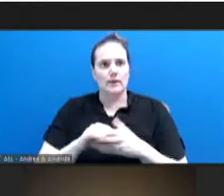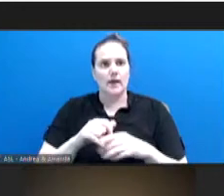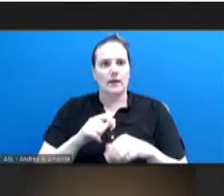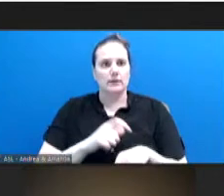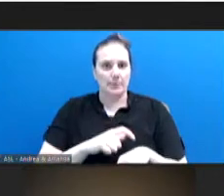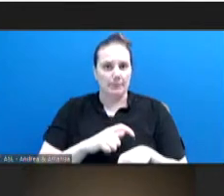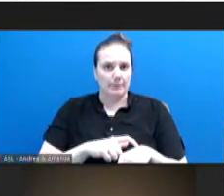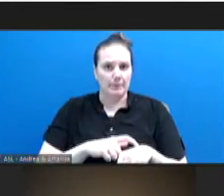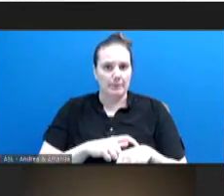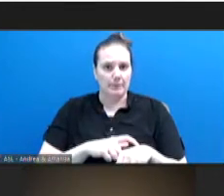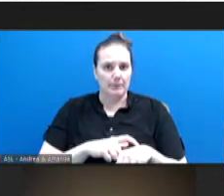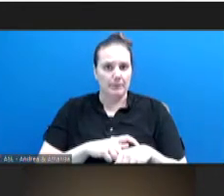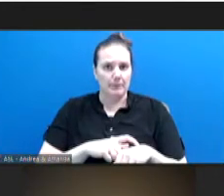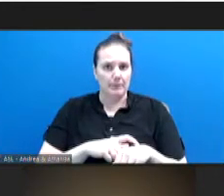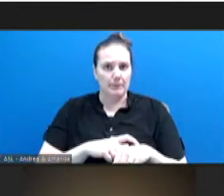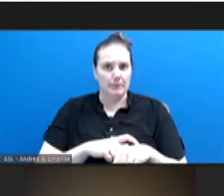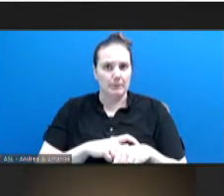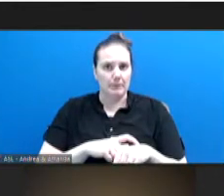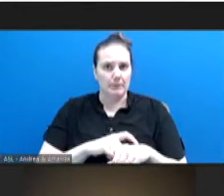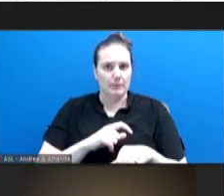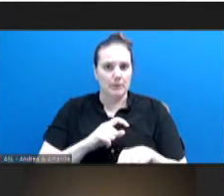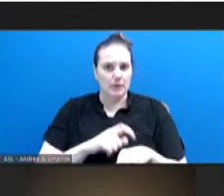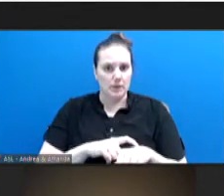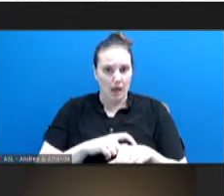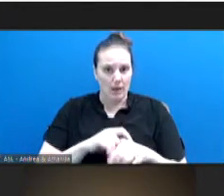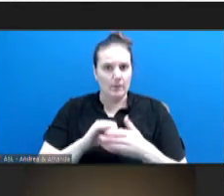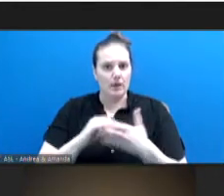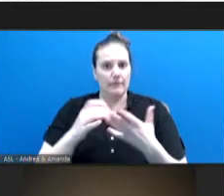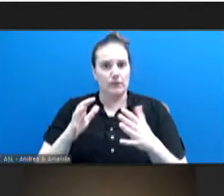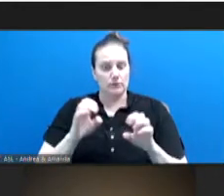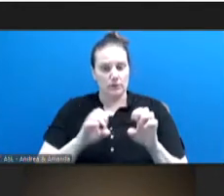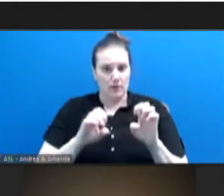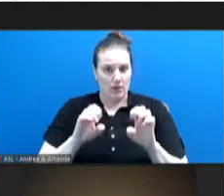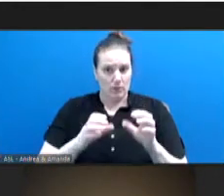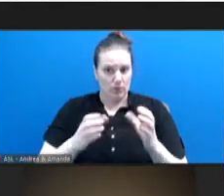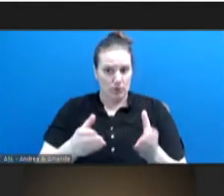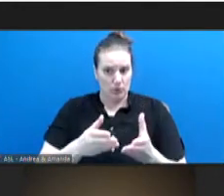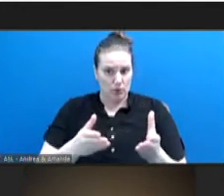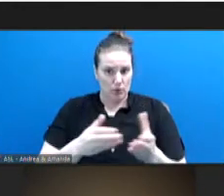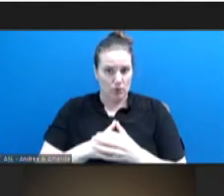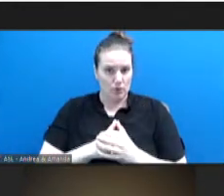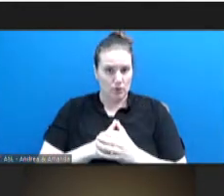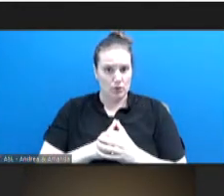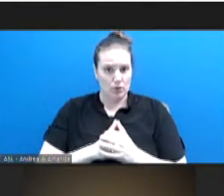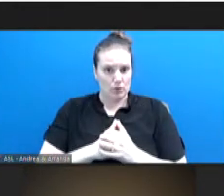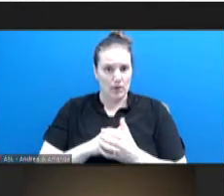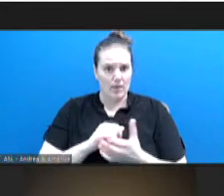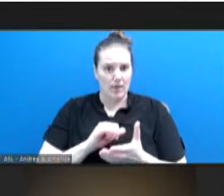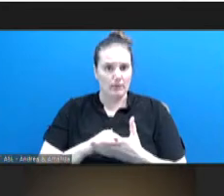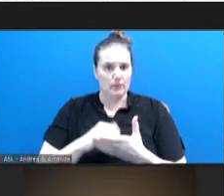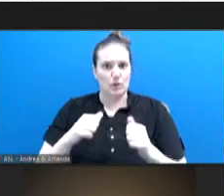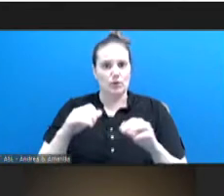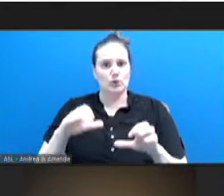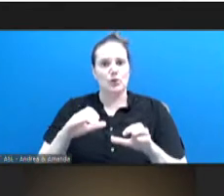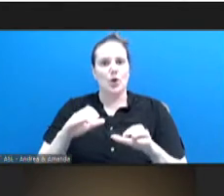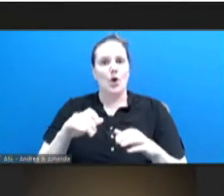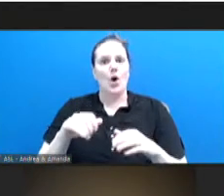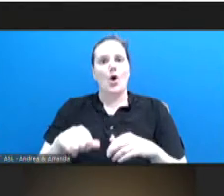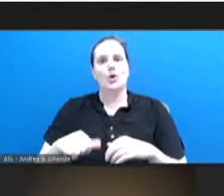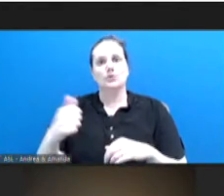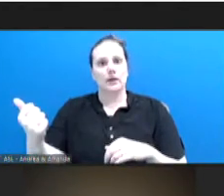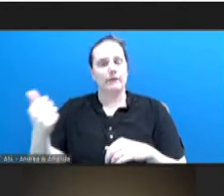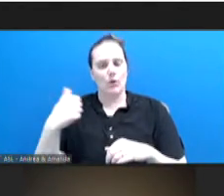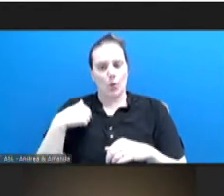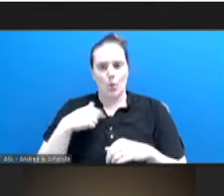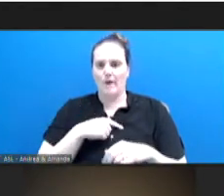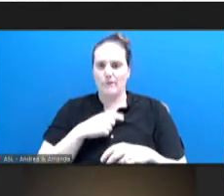time, the time that is being evaluated here, you know, that was what we were trying to do as an alternative. We have definitely